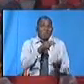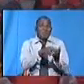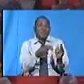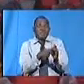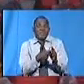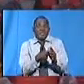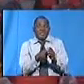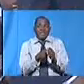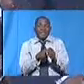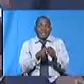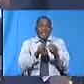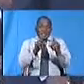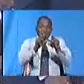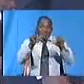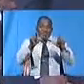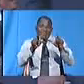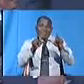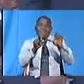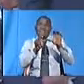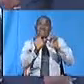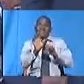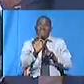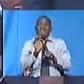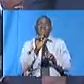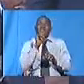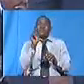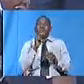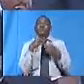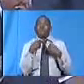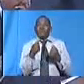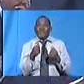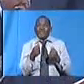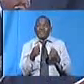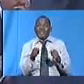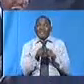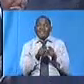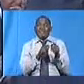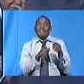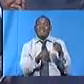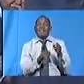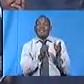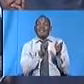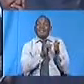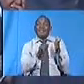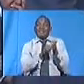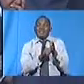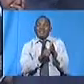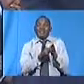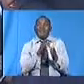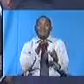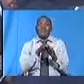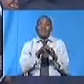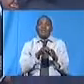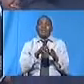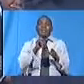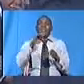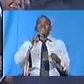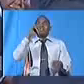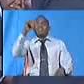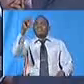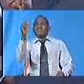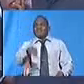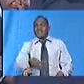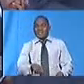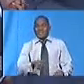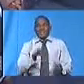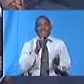column C could not be used effectively as a basis of accounting ballot account? His answer was yes, because it